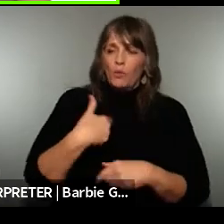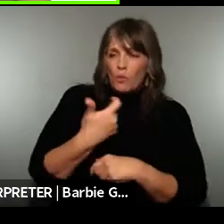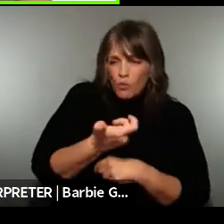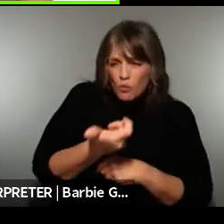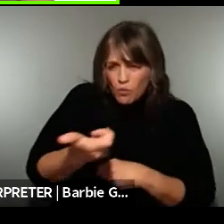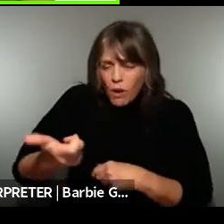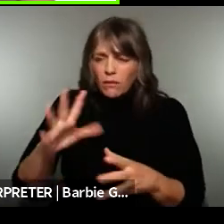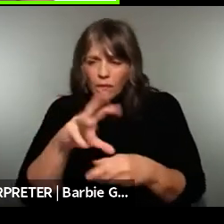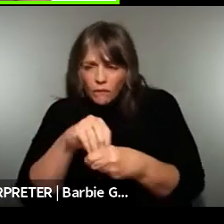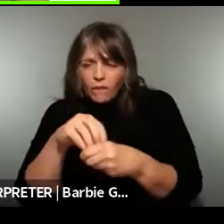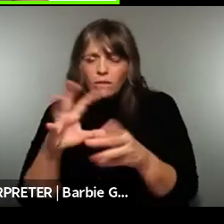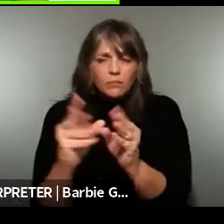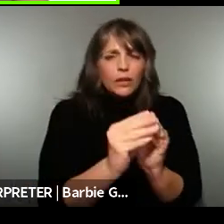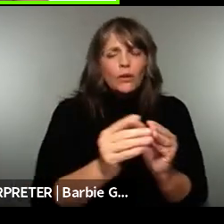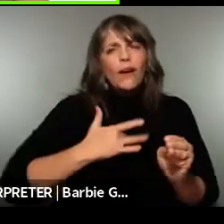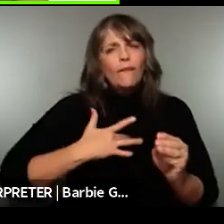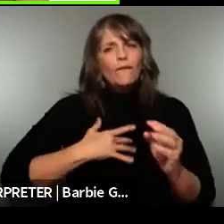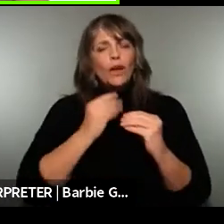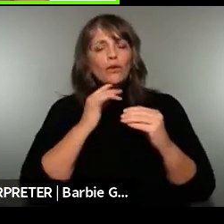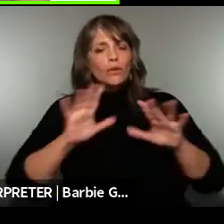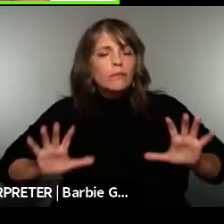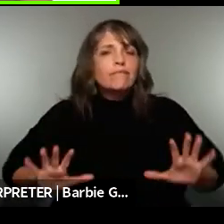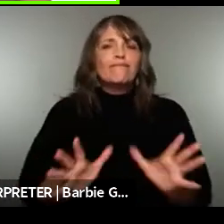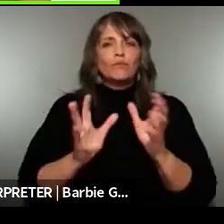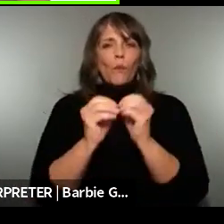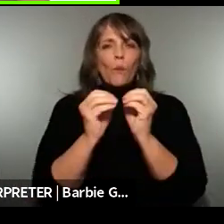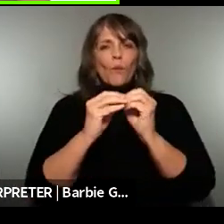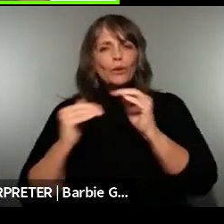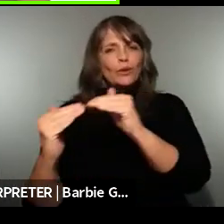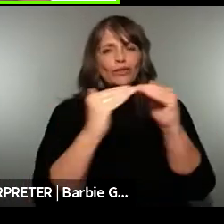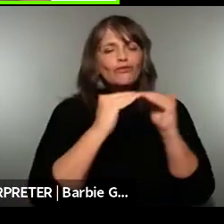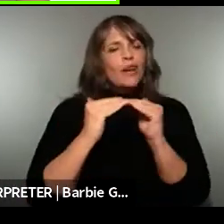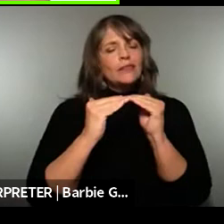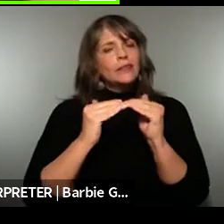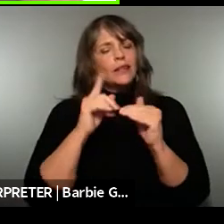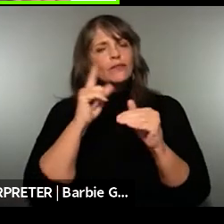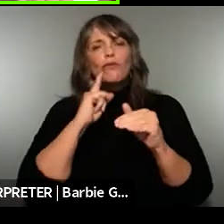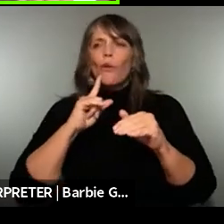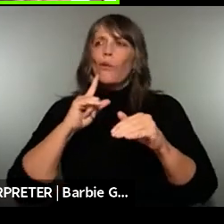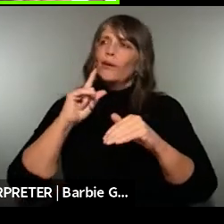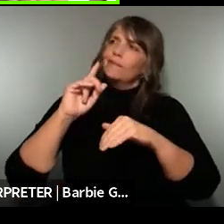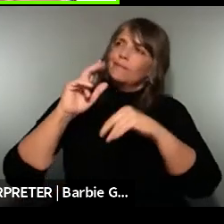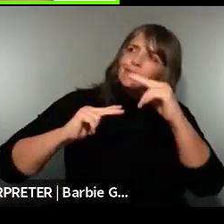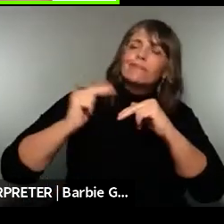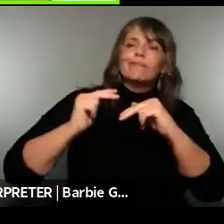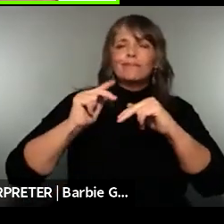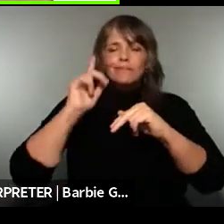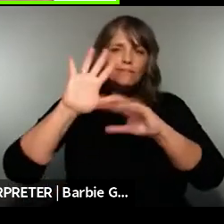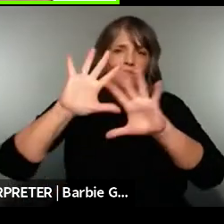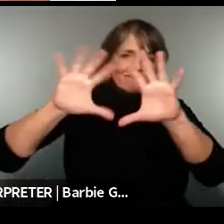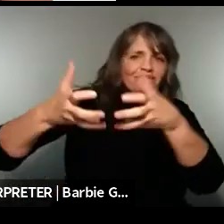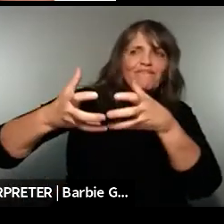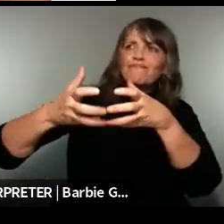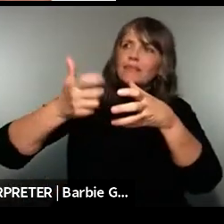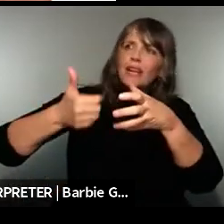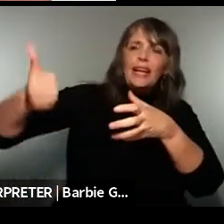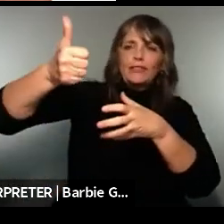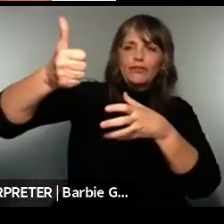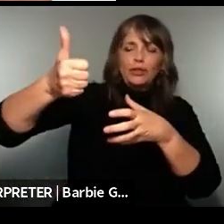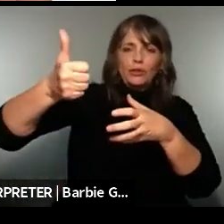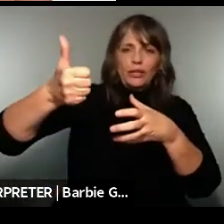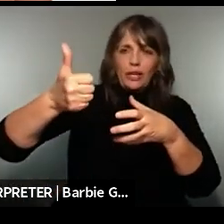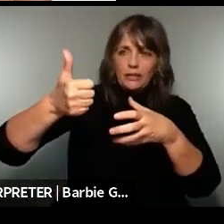justice, both at an individual and institutional levels as we look to rebuild. I'm gonna turn it back over to Annalisa, who looks like is